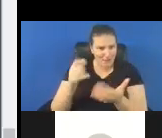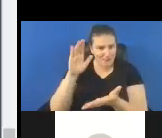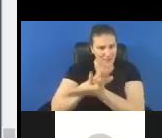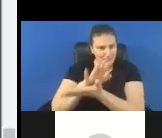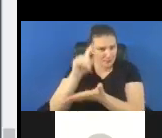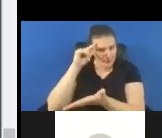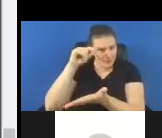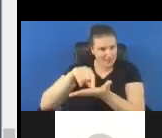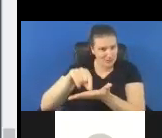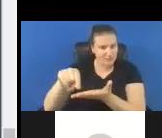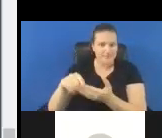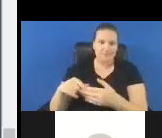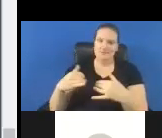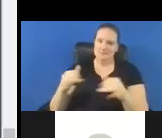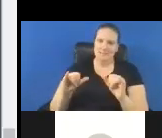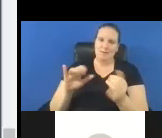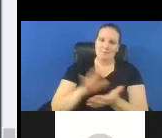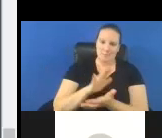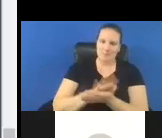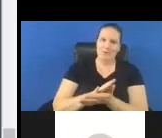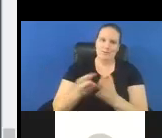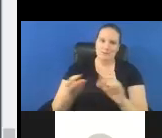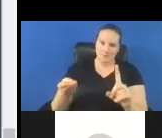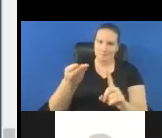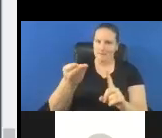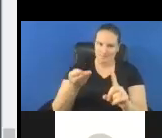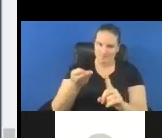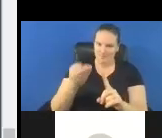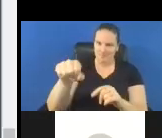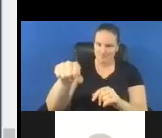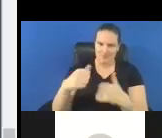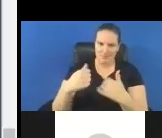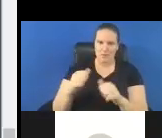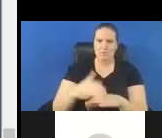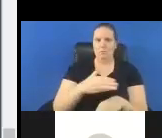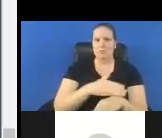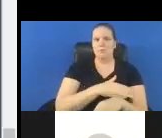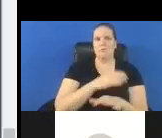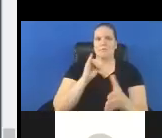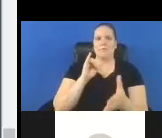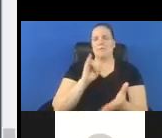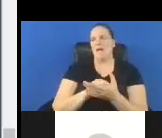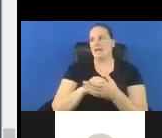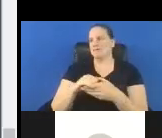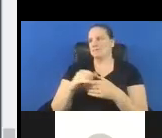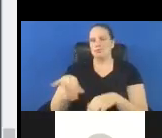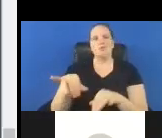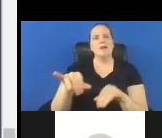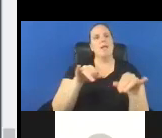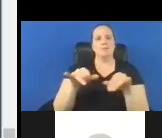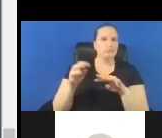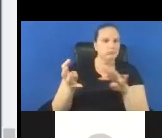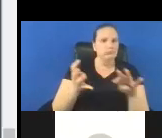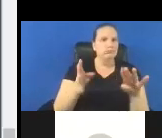currently they're still paper submittals. So just trying to improve like that, the streamlining that kind of initiative